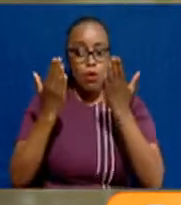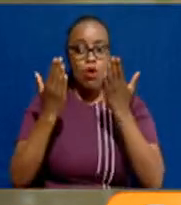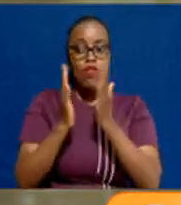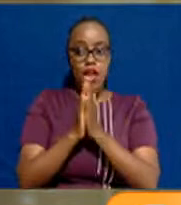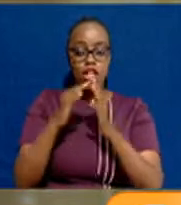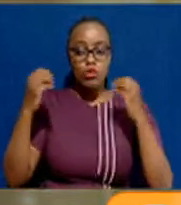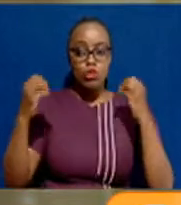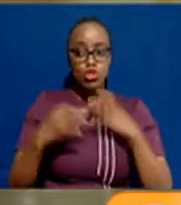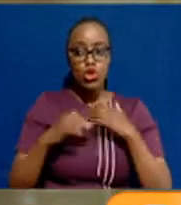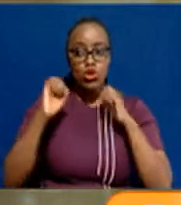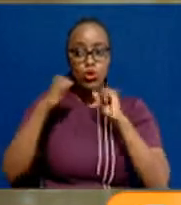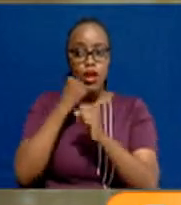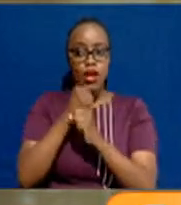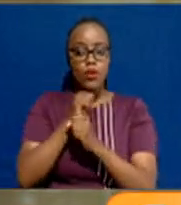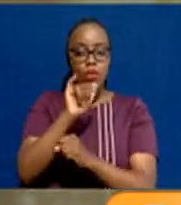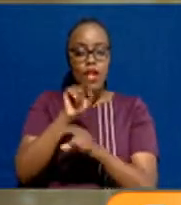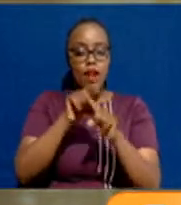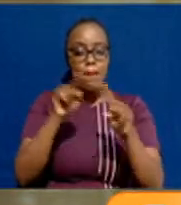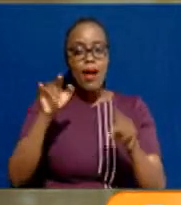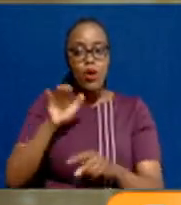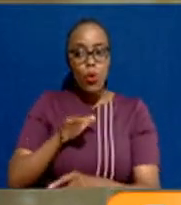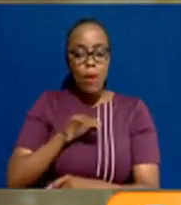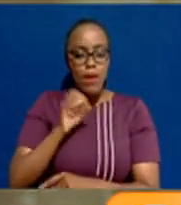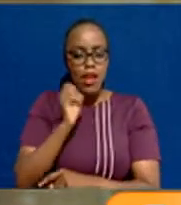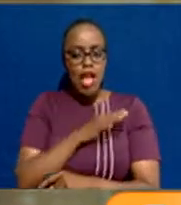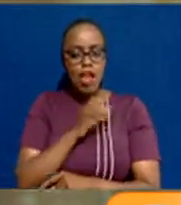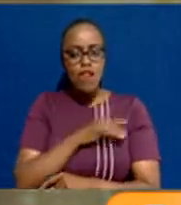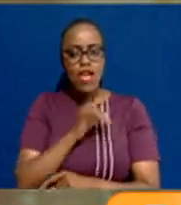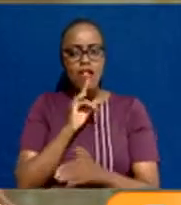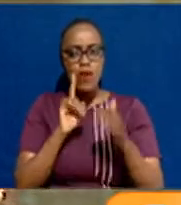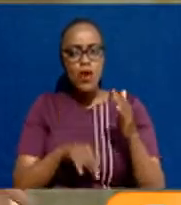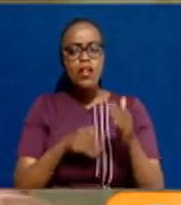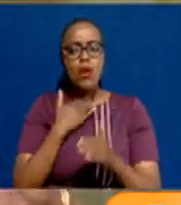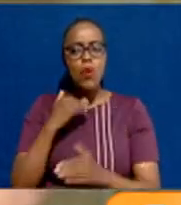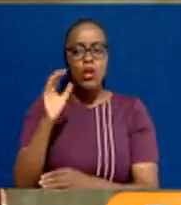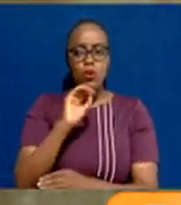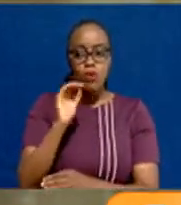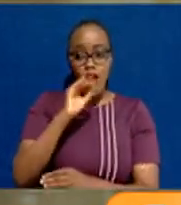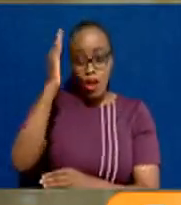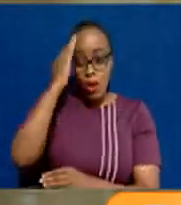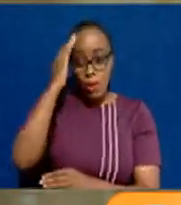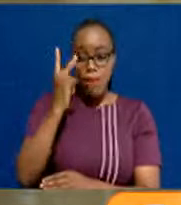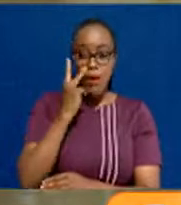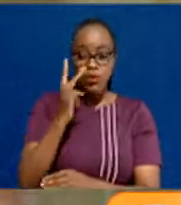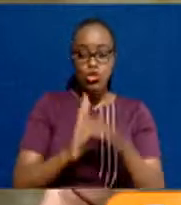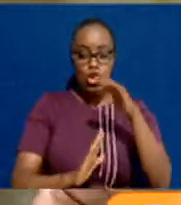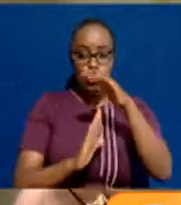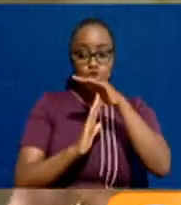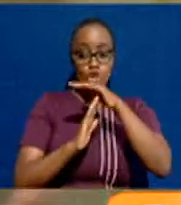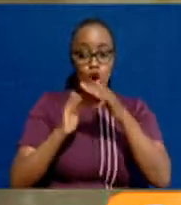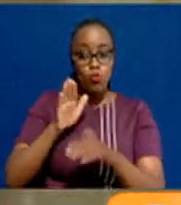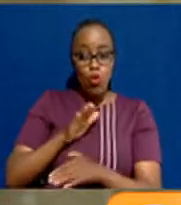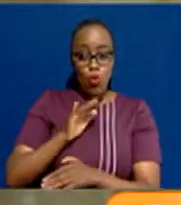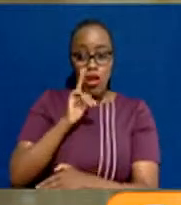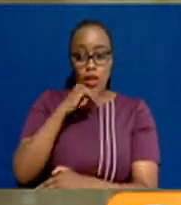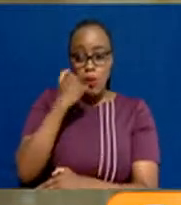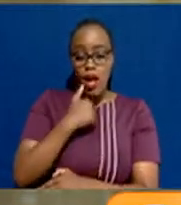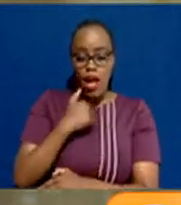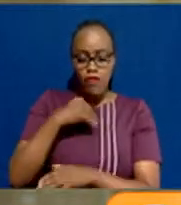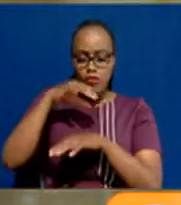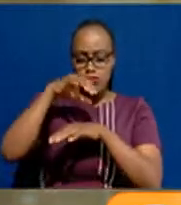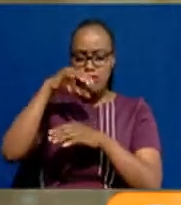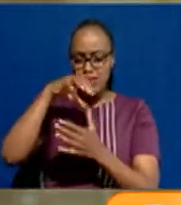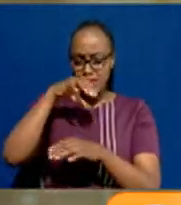be shocked that you can do it. But women, the fearing and saying, I don't want, remember, we've seen also top women who've even taken C-suite